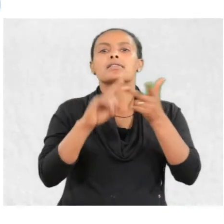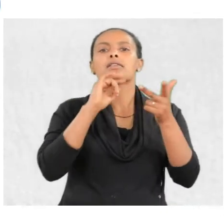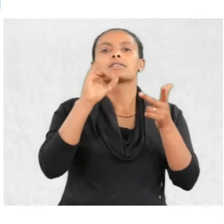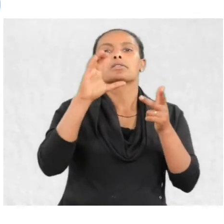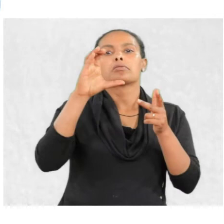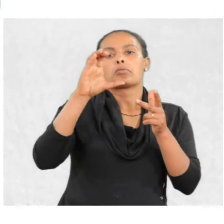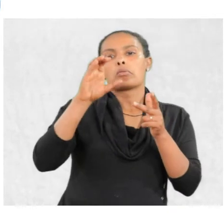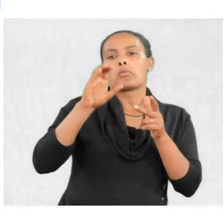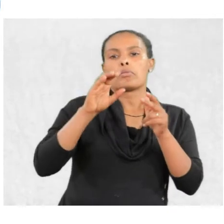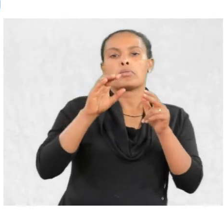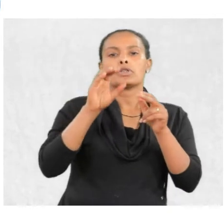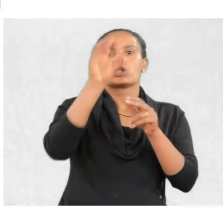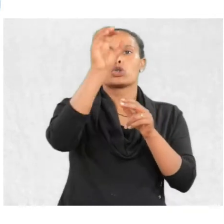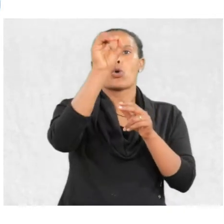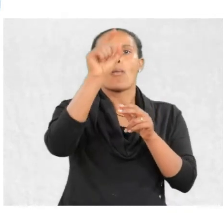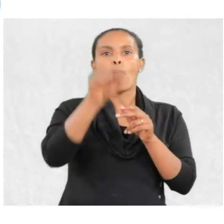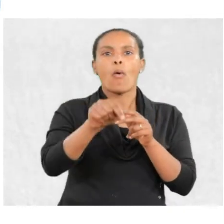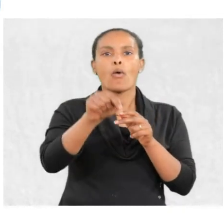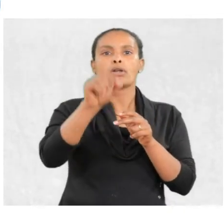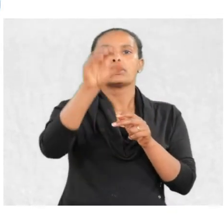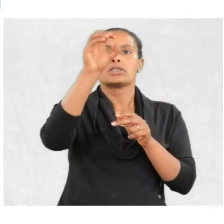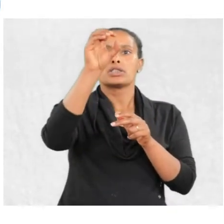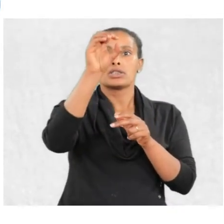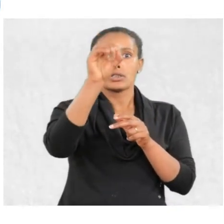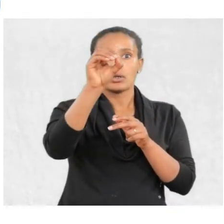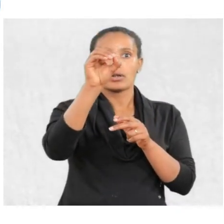constant. Therefore,